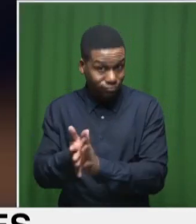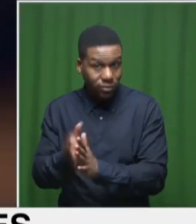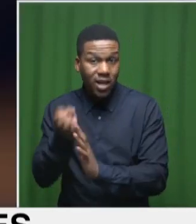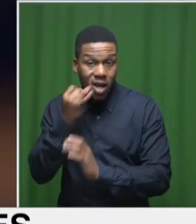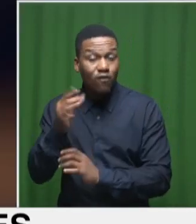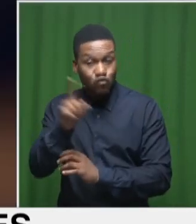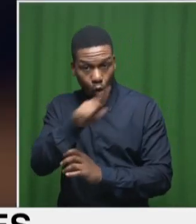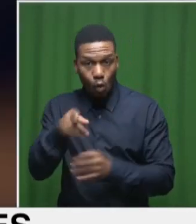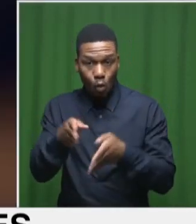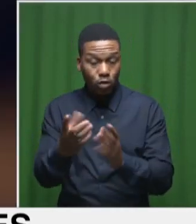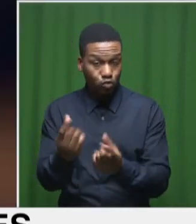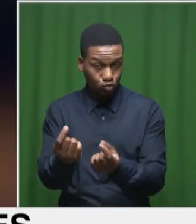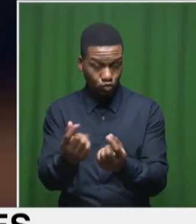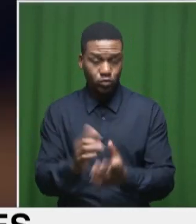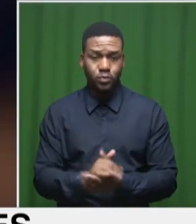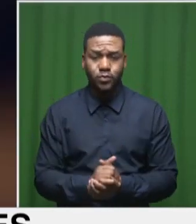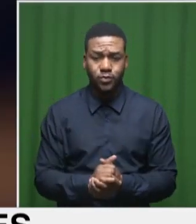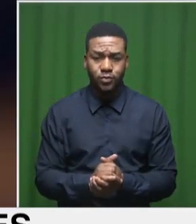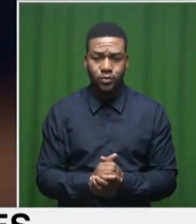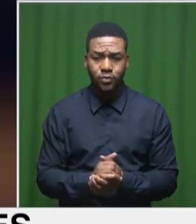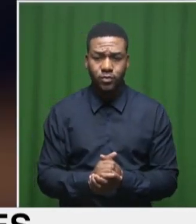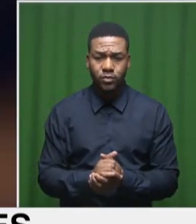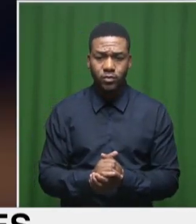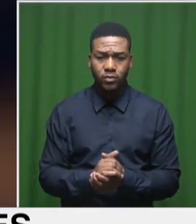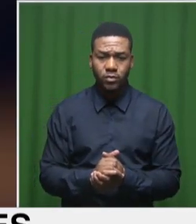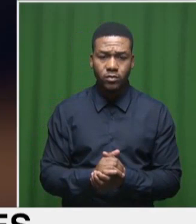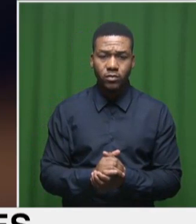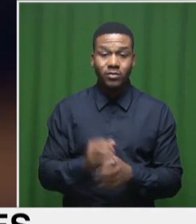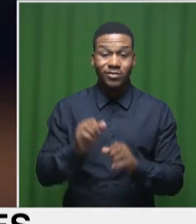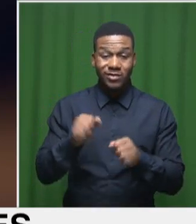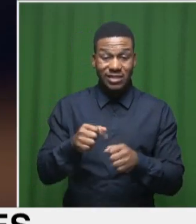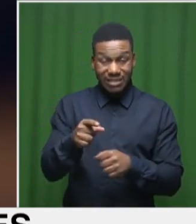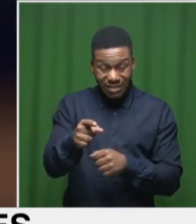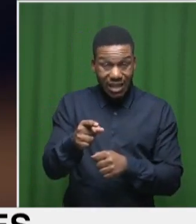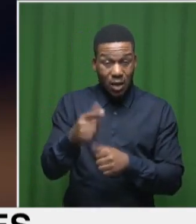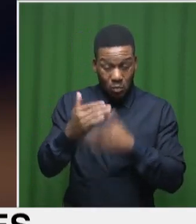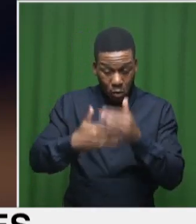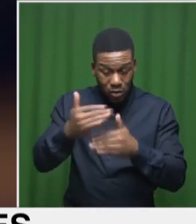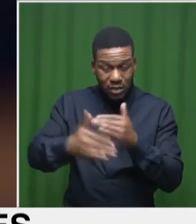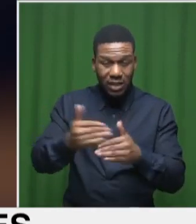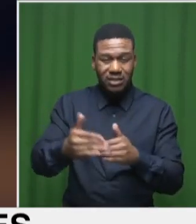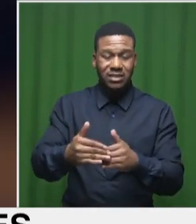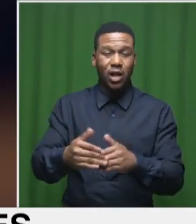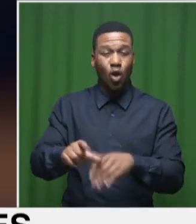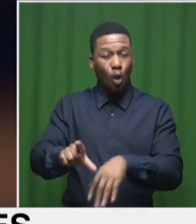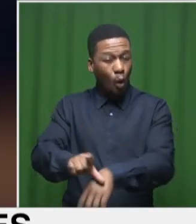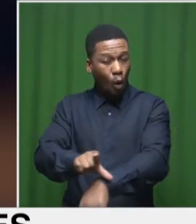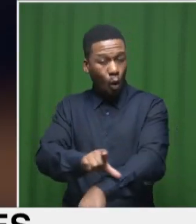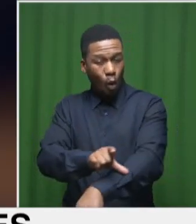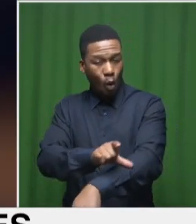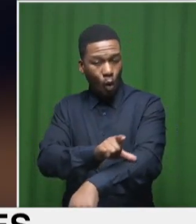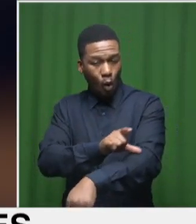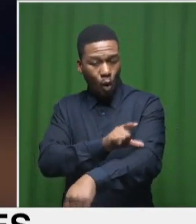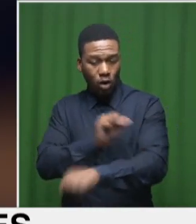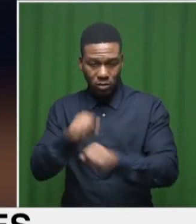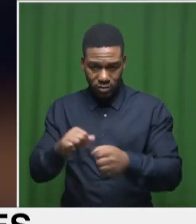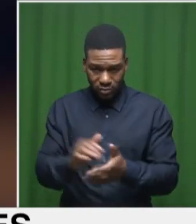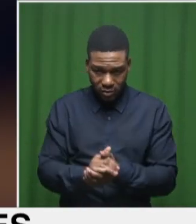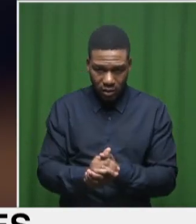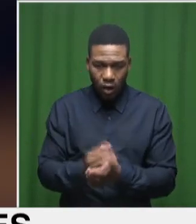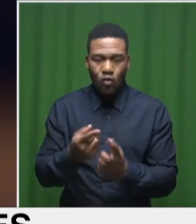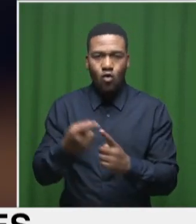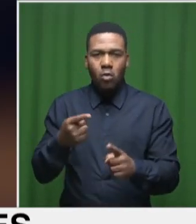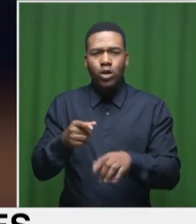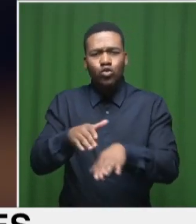way. Aesthetics and cosmetic procedures take time. The best results come from consistent and gradual